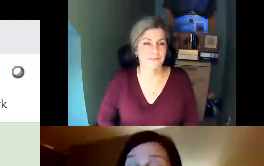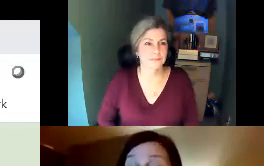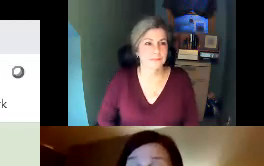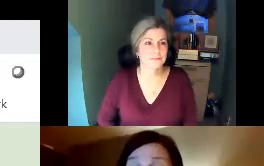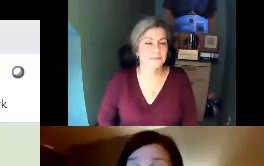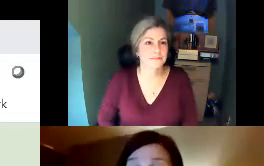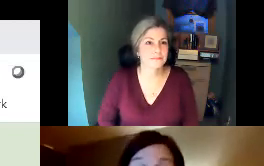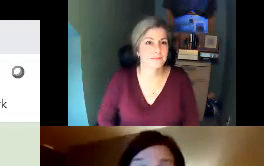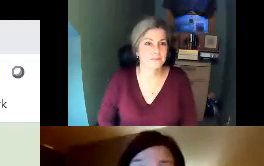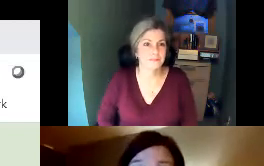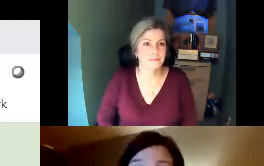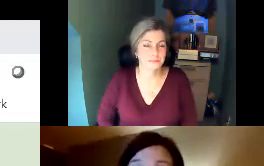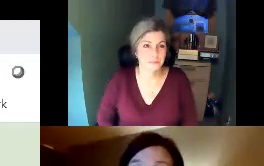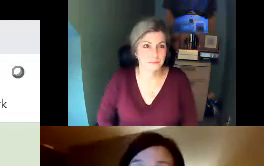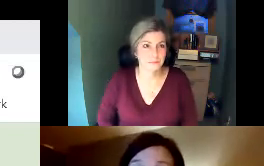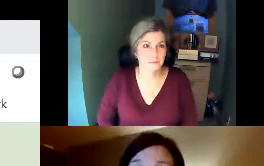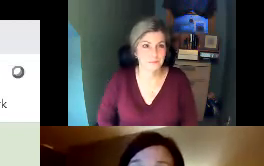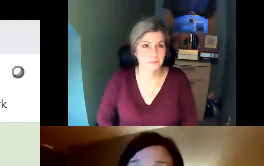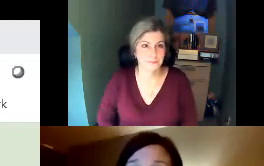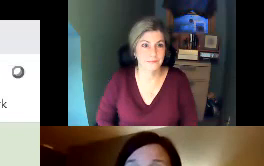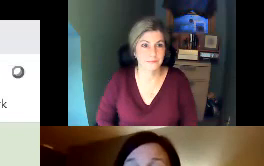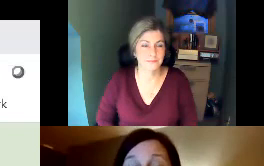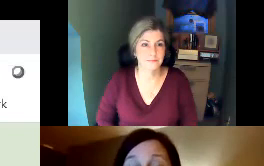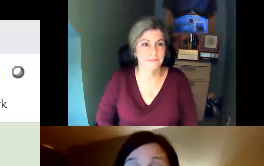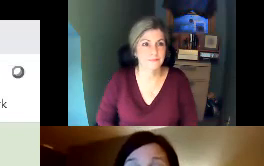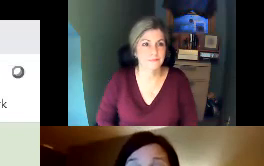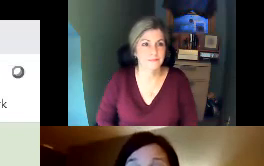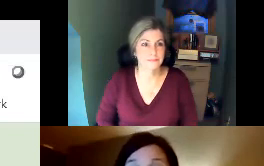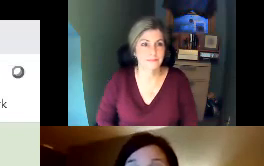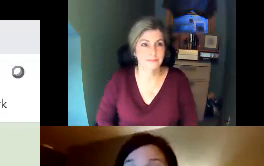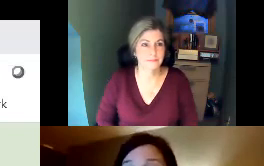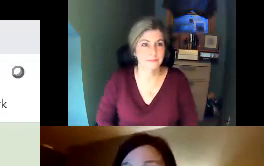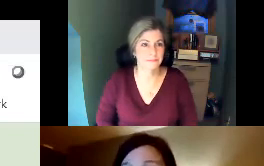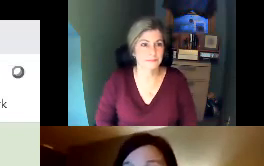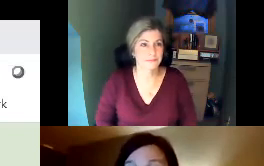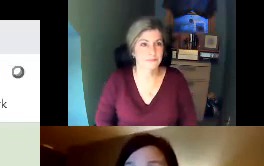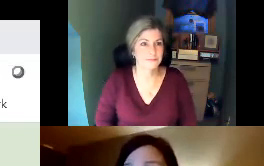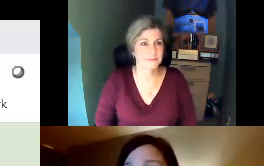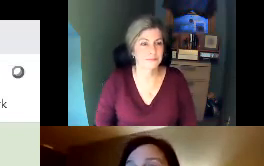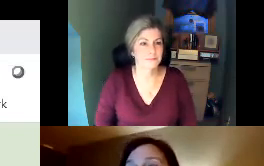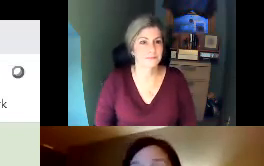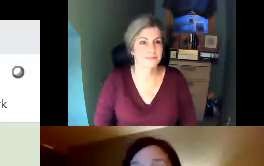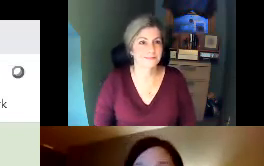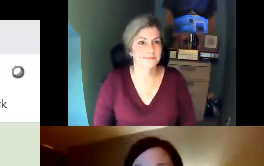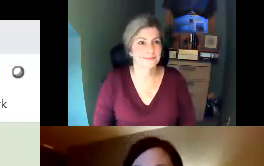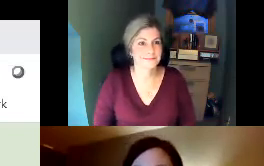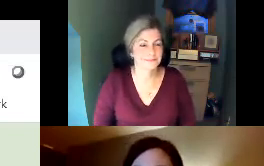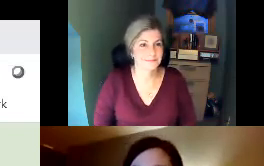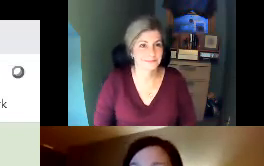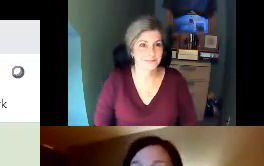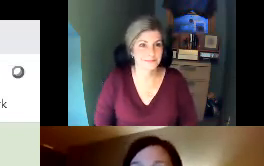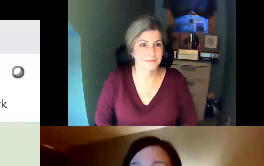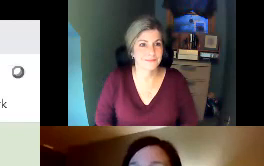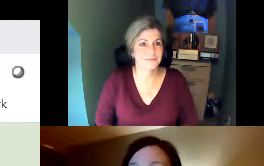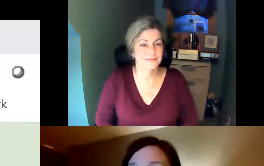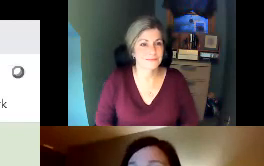scholarships, some of them actually ask for this student aid report. So it's important to also to know that it's not just this federal aid